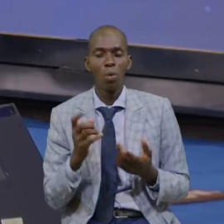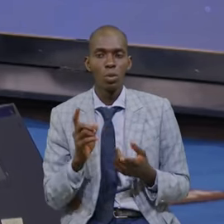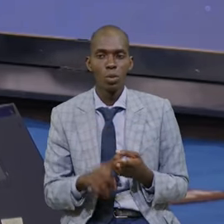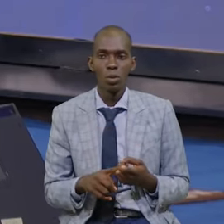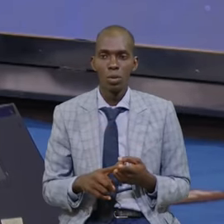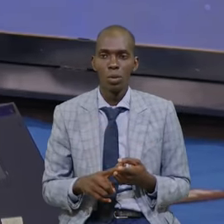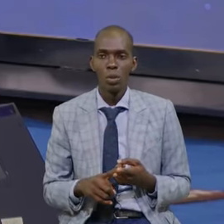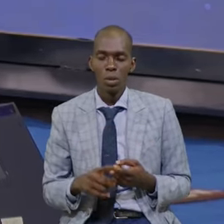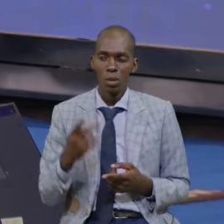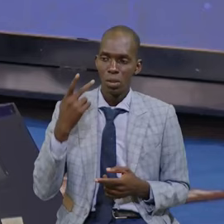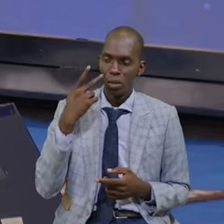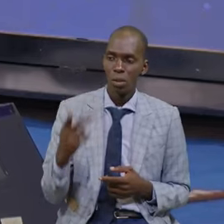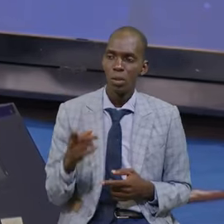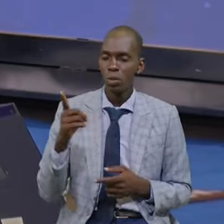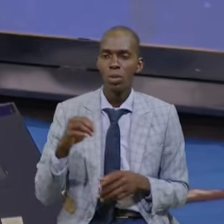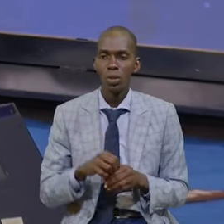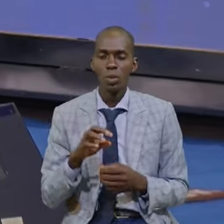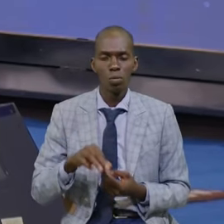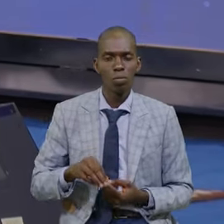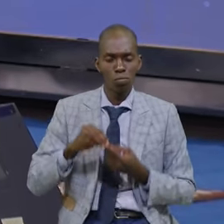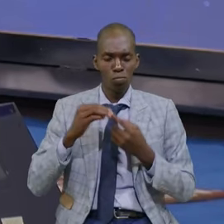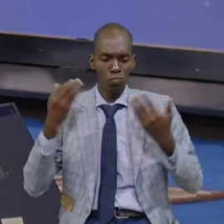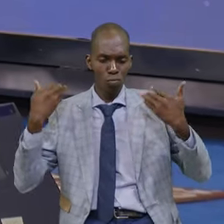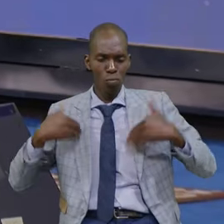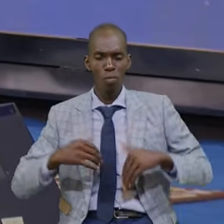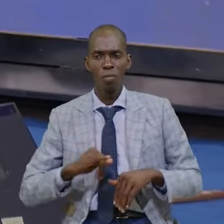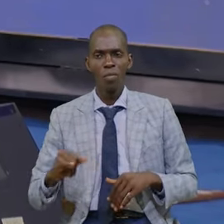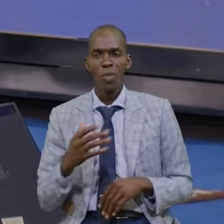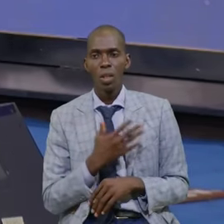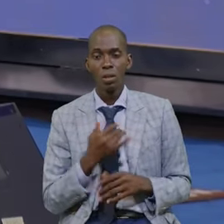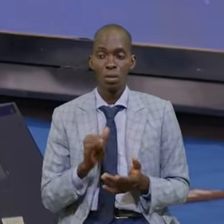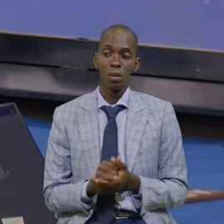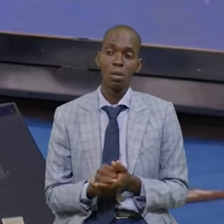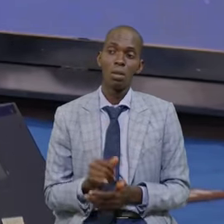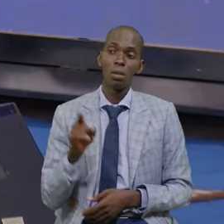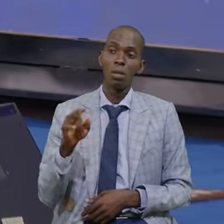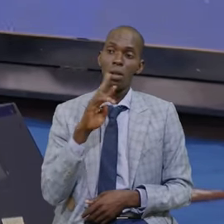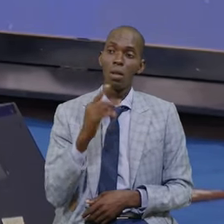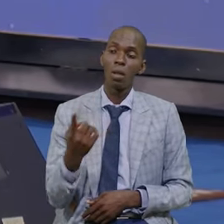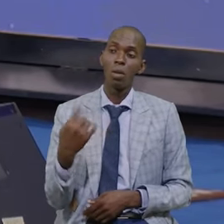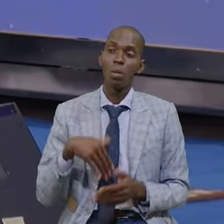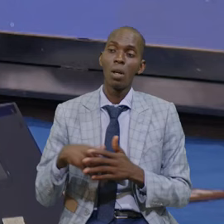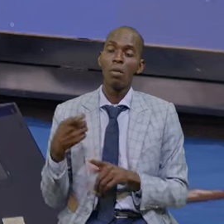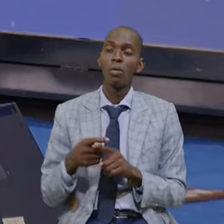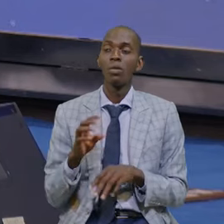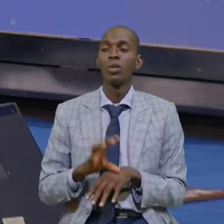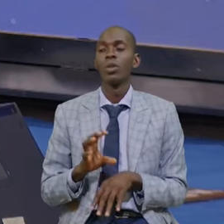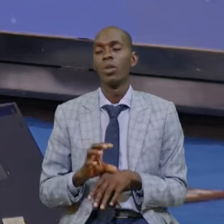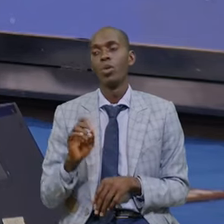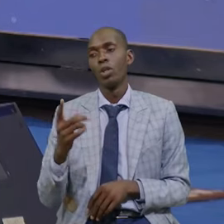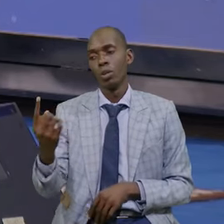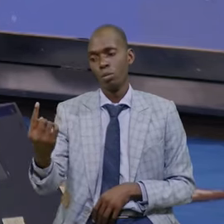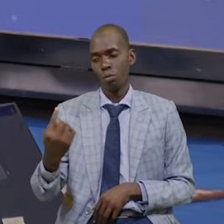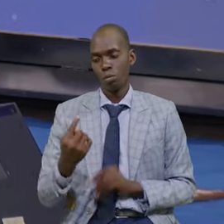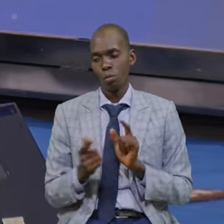of dress. And they say, you are coming out of the church, now come to me here.